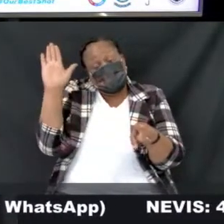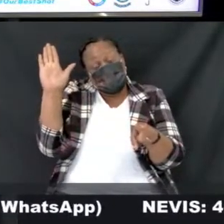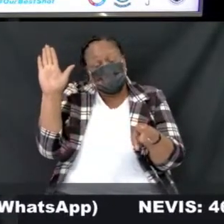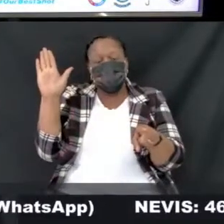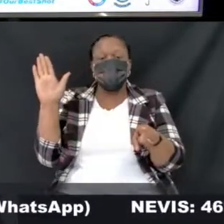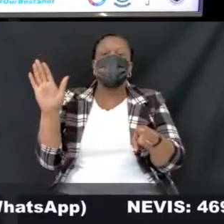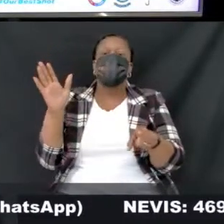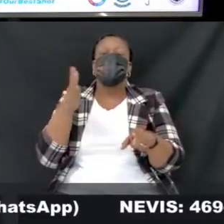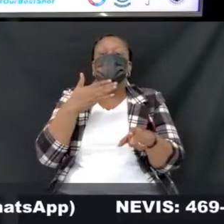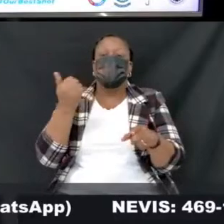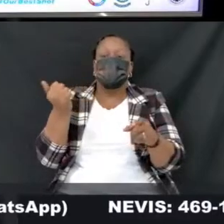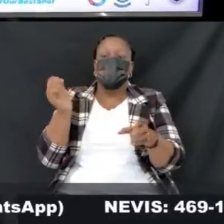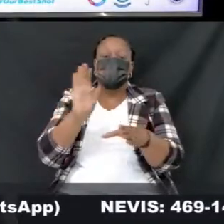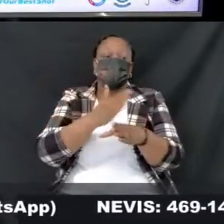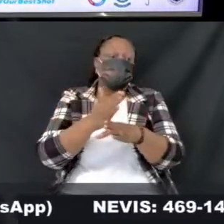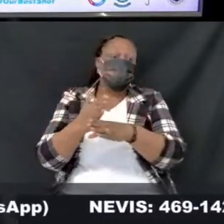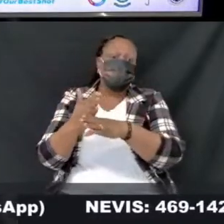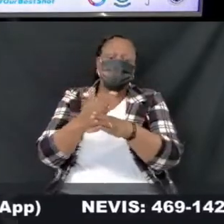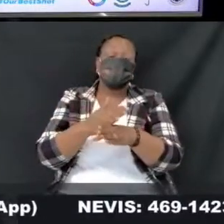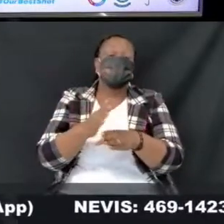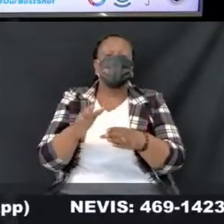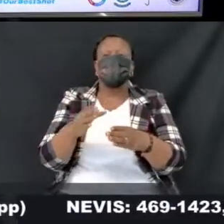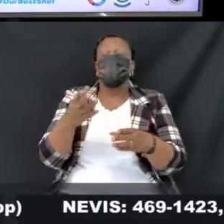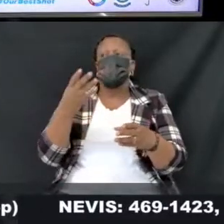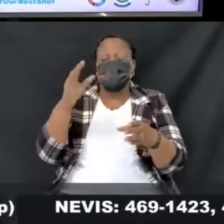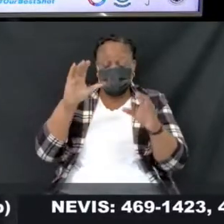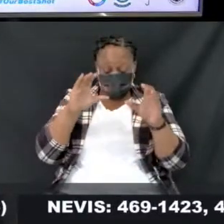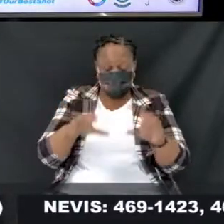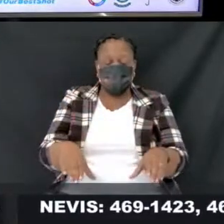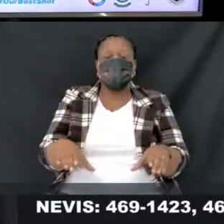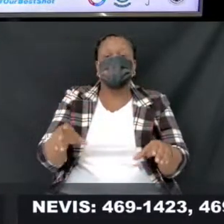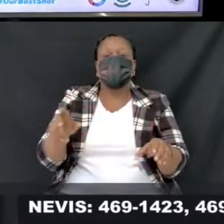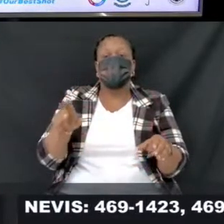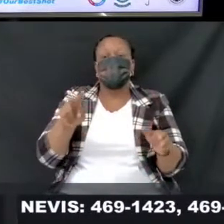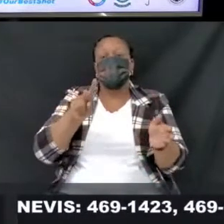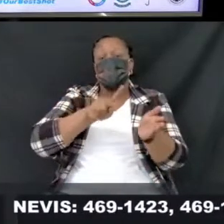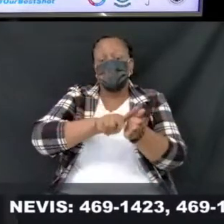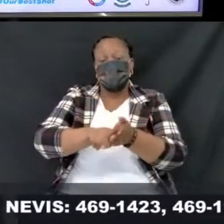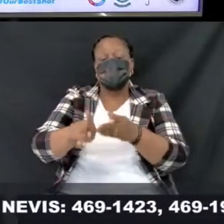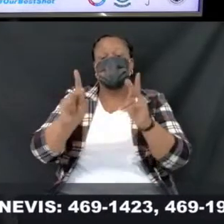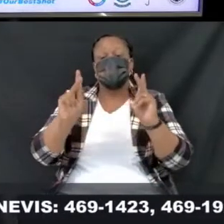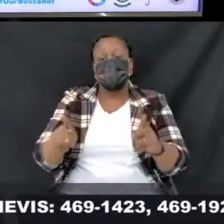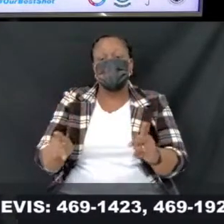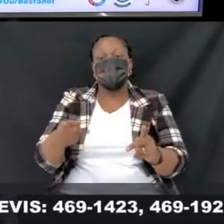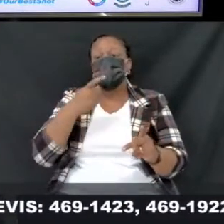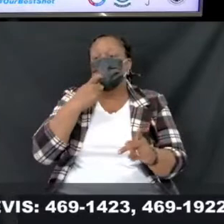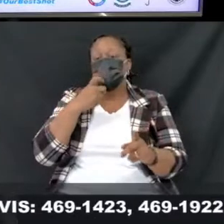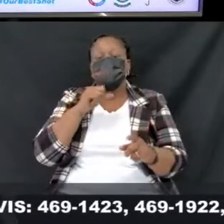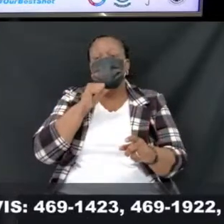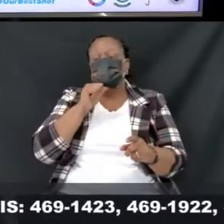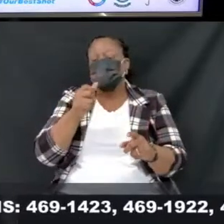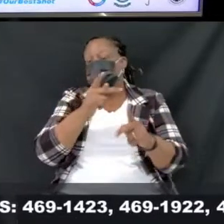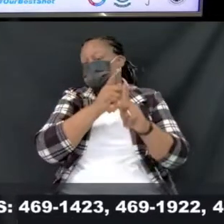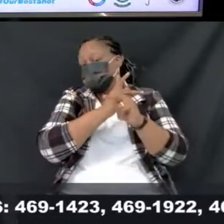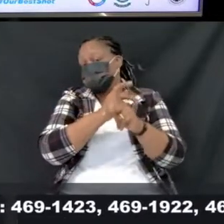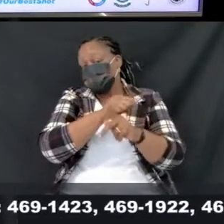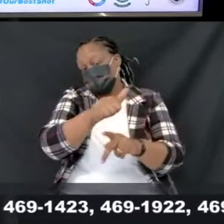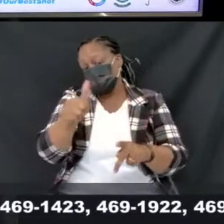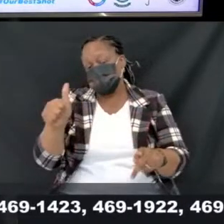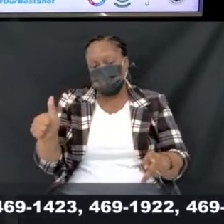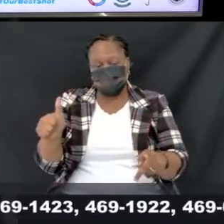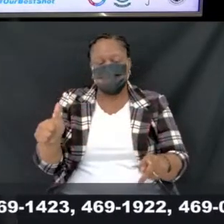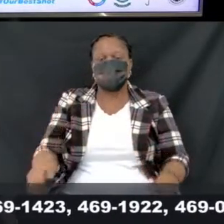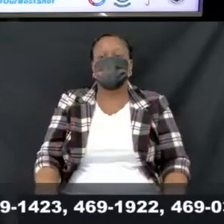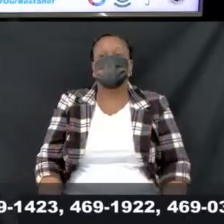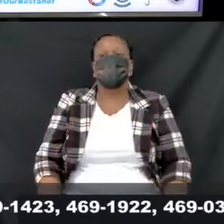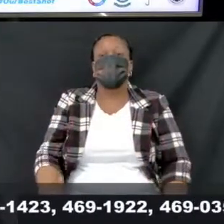has the capacity to overwhelm health systems and kill the unprotected and the vulnerable.